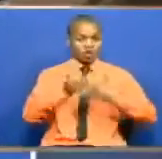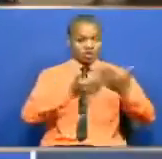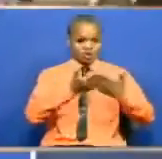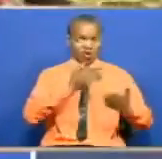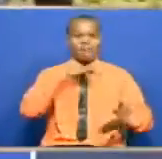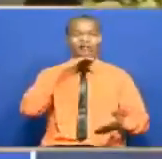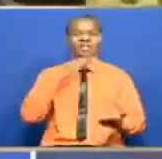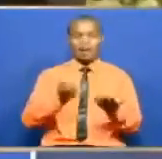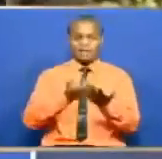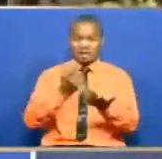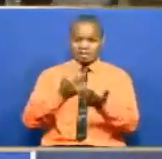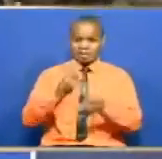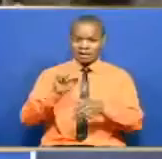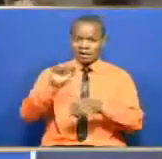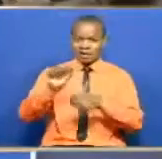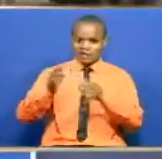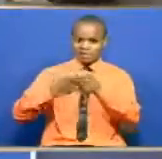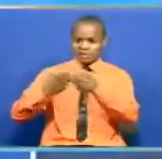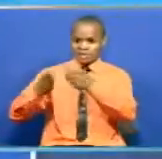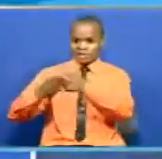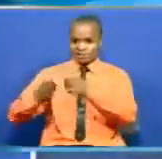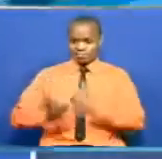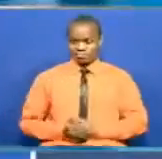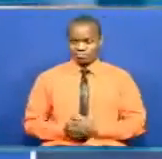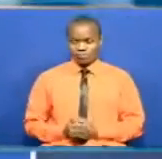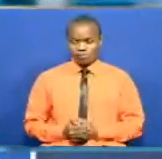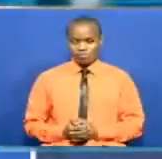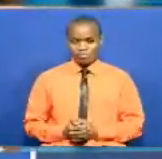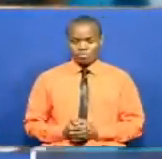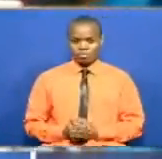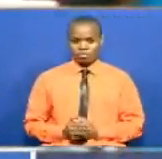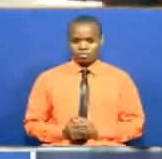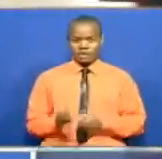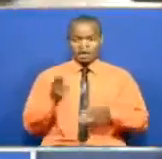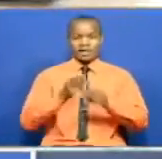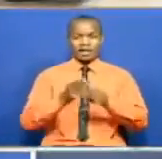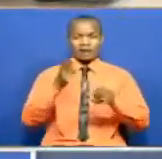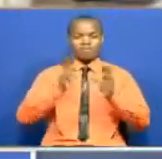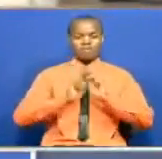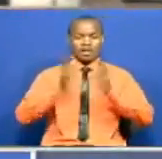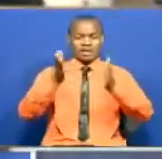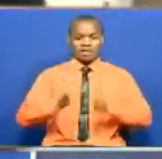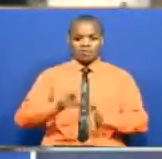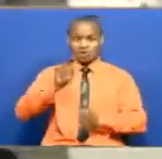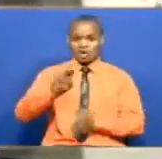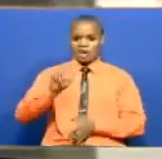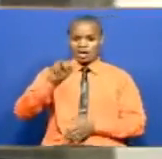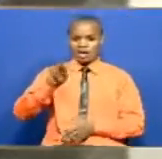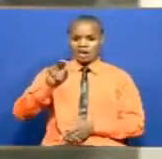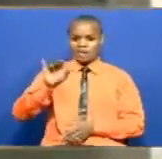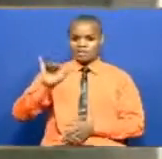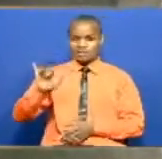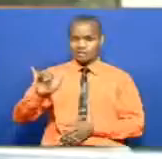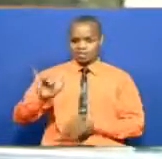of the contagion to 599. Nancy Okware, Channel One News.